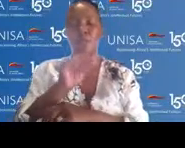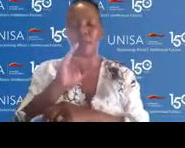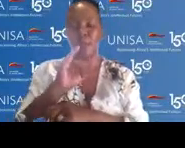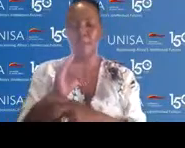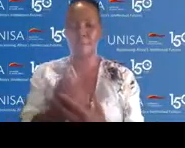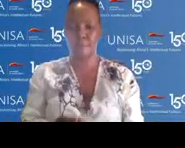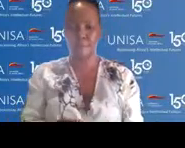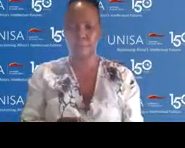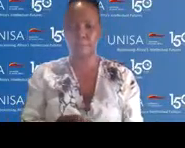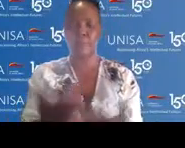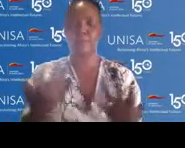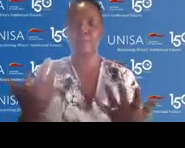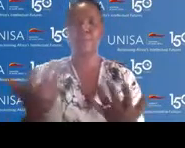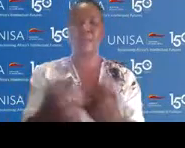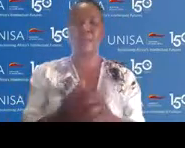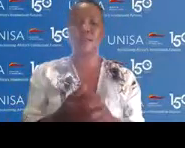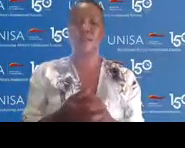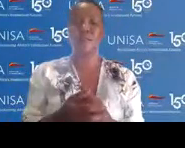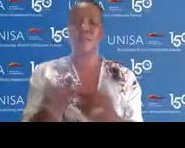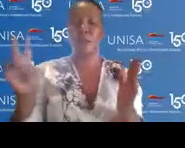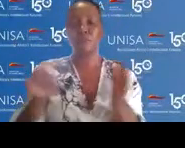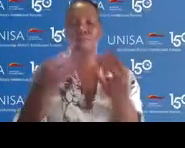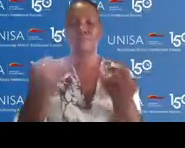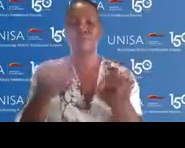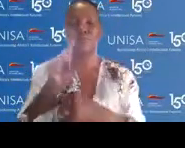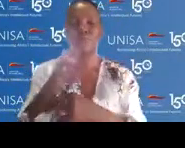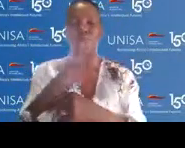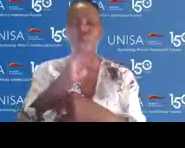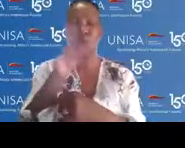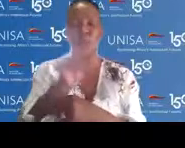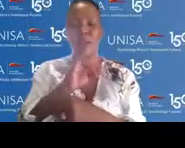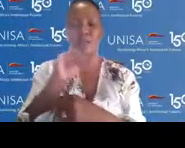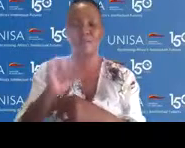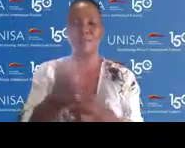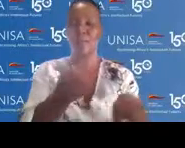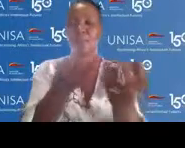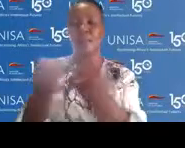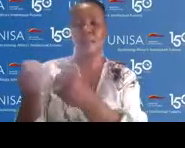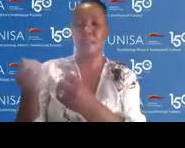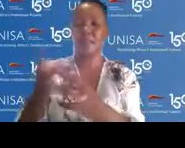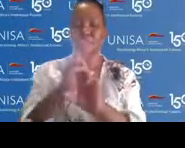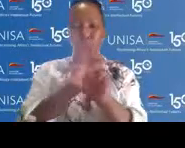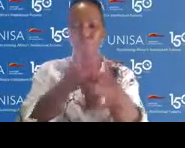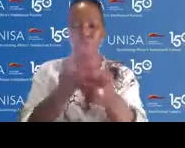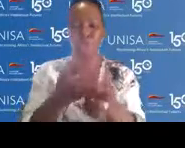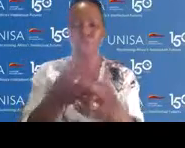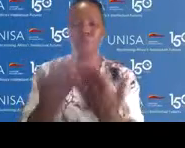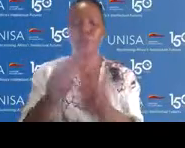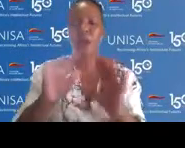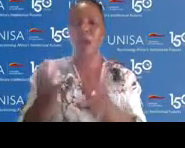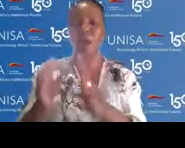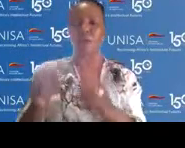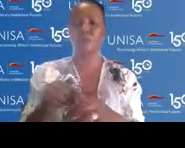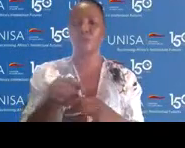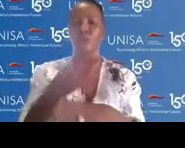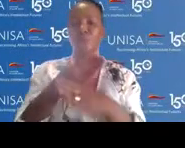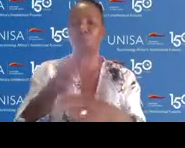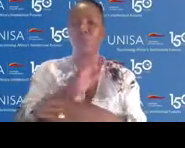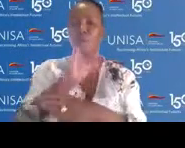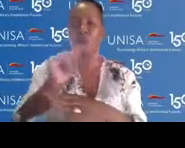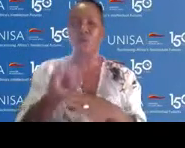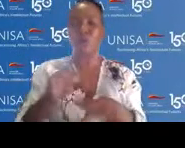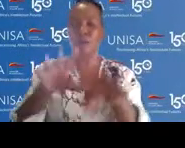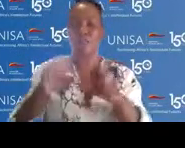there we go. So we can see now Lwazi's actually given you guys a response to how do we deal with exam stress. Excellent. Love